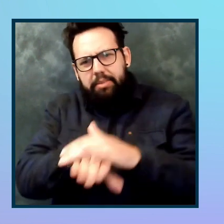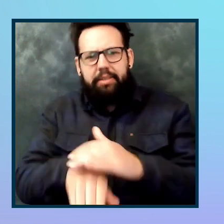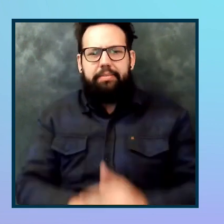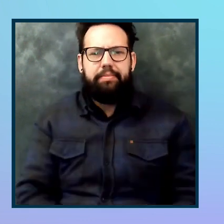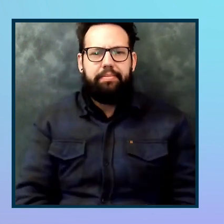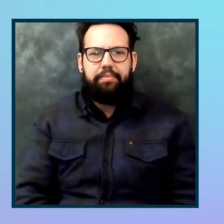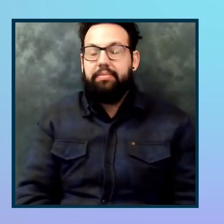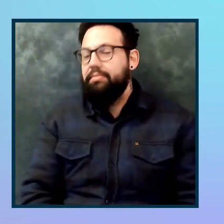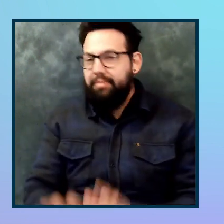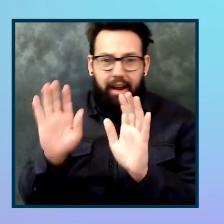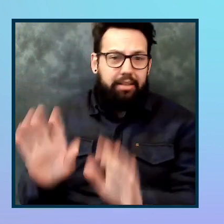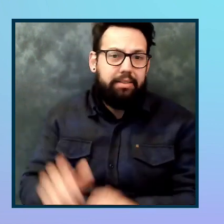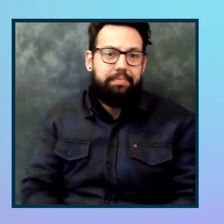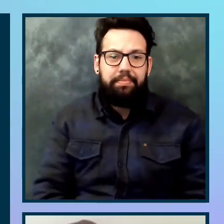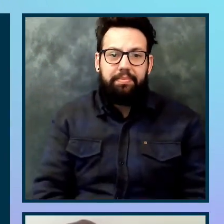It's awesome.